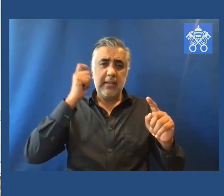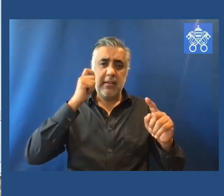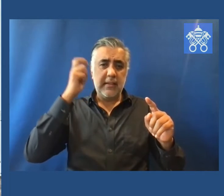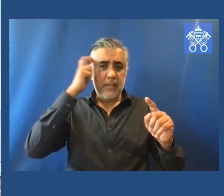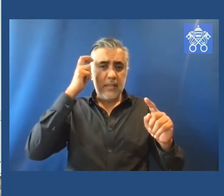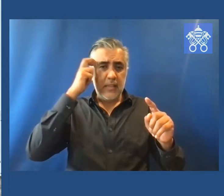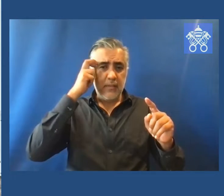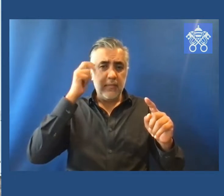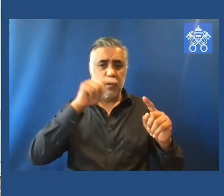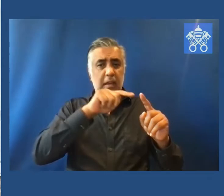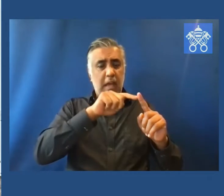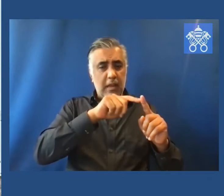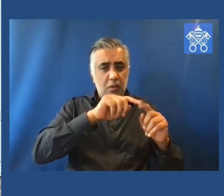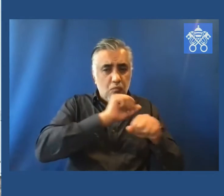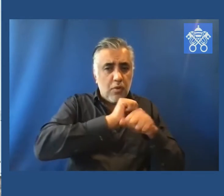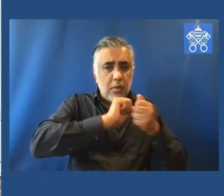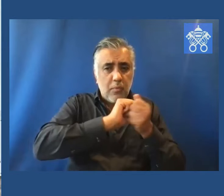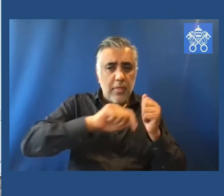collaborators, and who brings